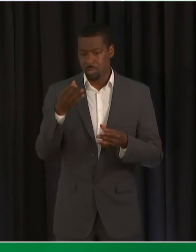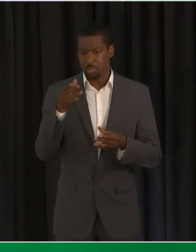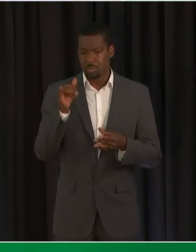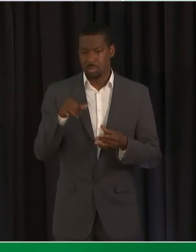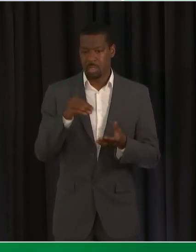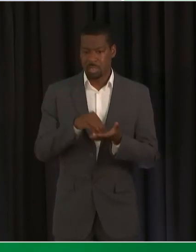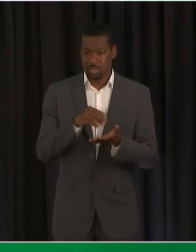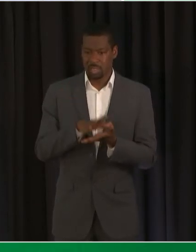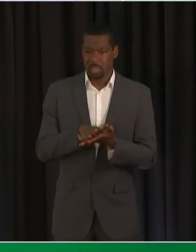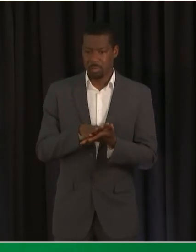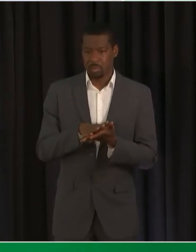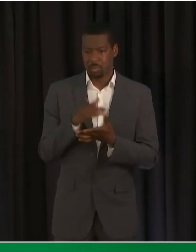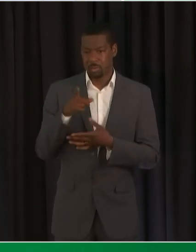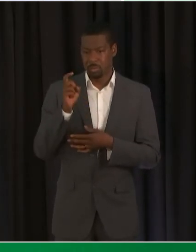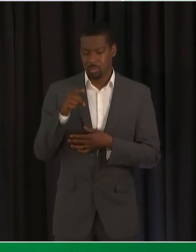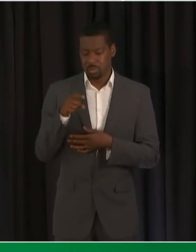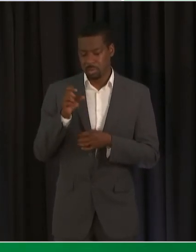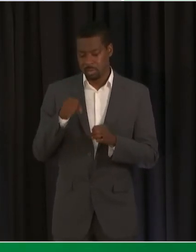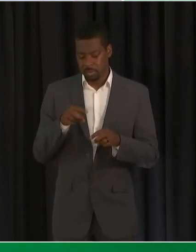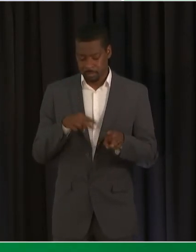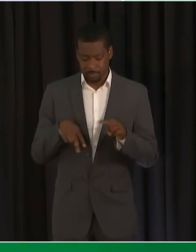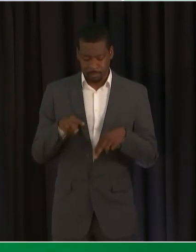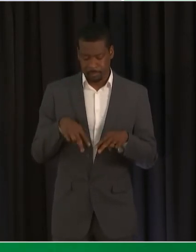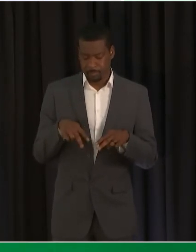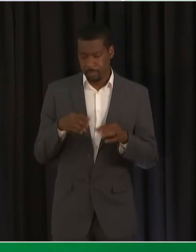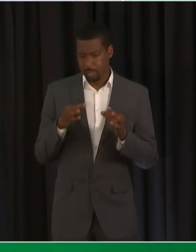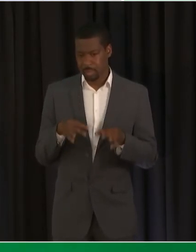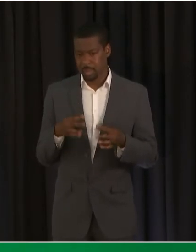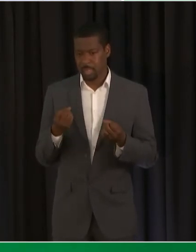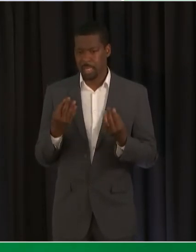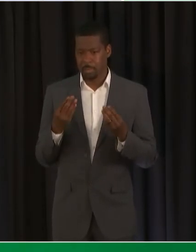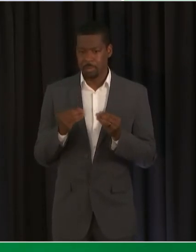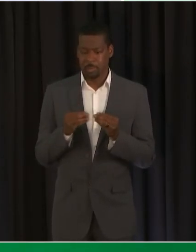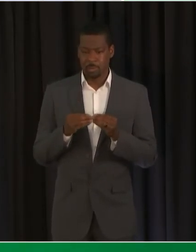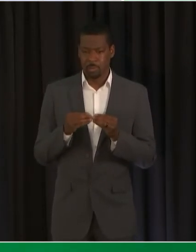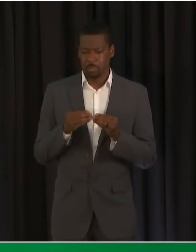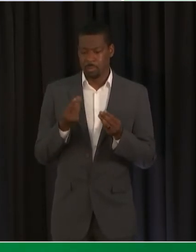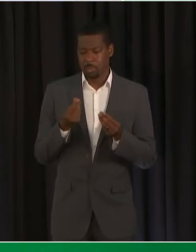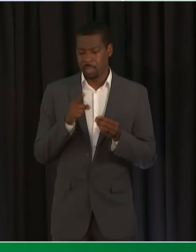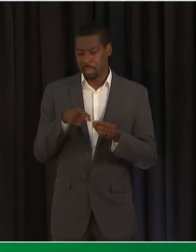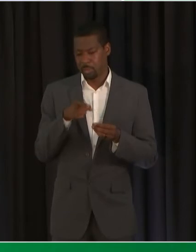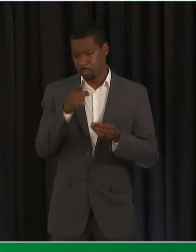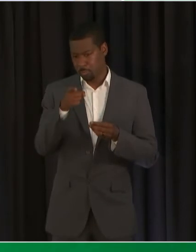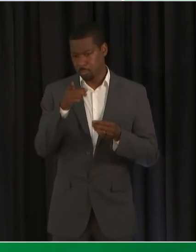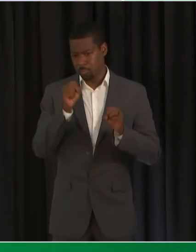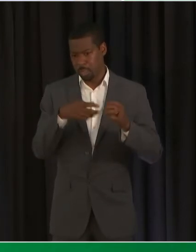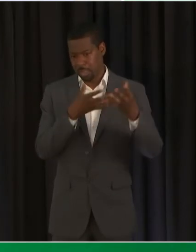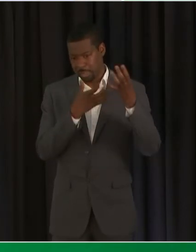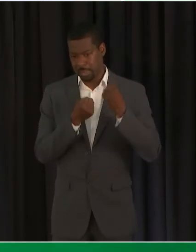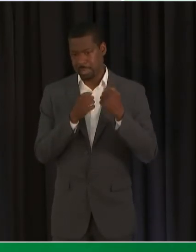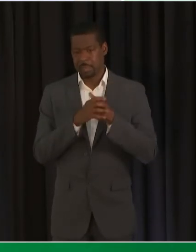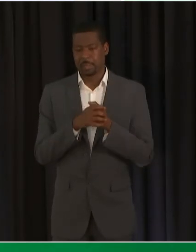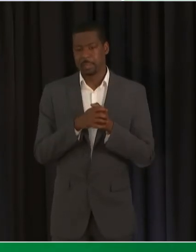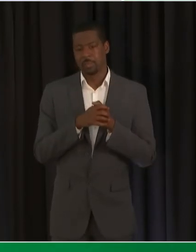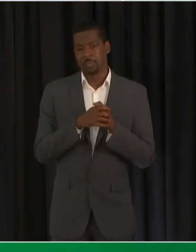documentation that you need so that they can look at it to determine how much more money you'll be able to receive. Okay.